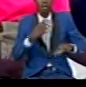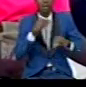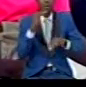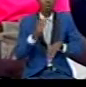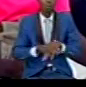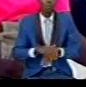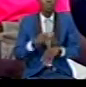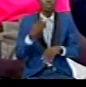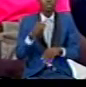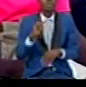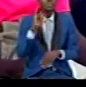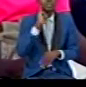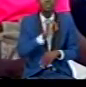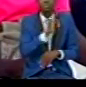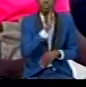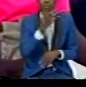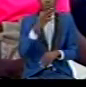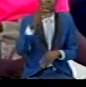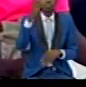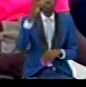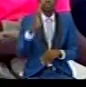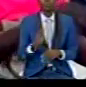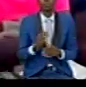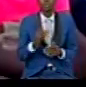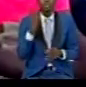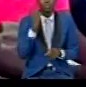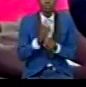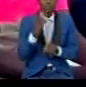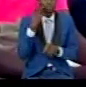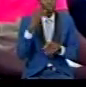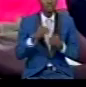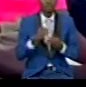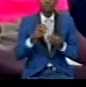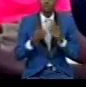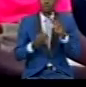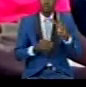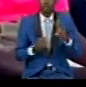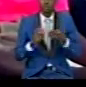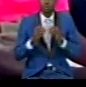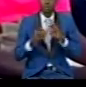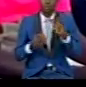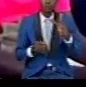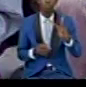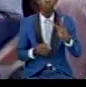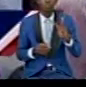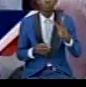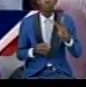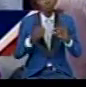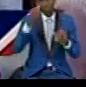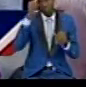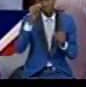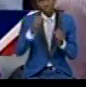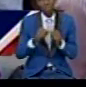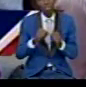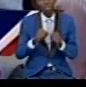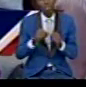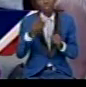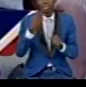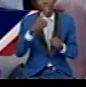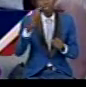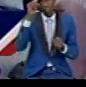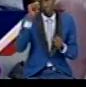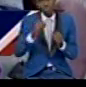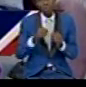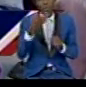upon the Israel of God. Let's look at number two here. Number two, remembering the remembrance of